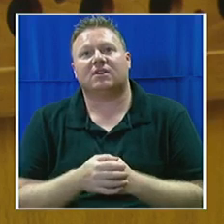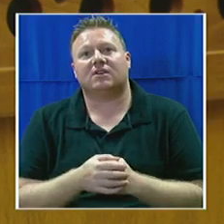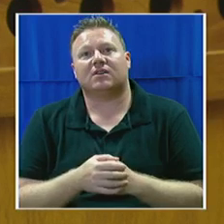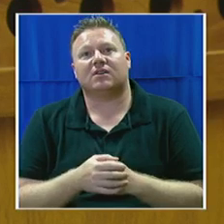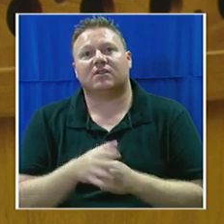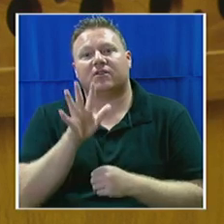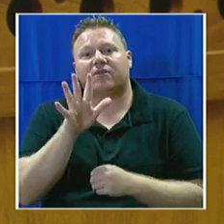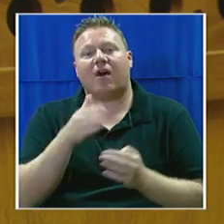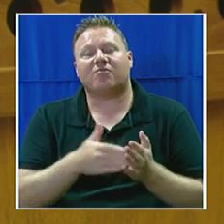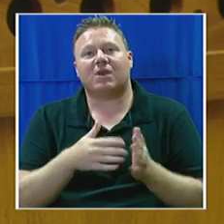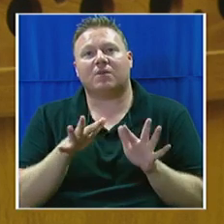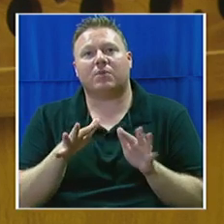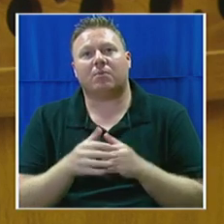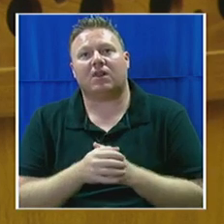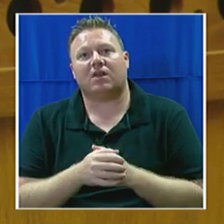5 million people.